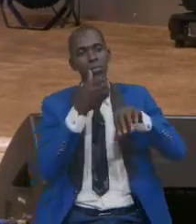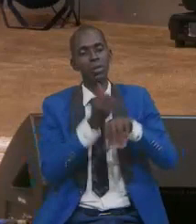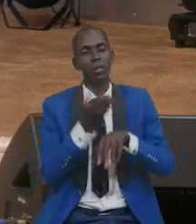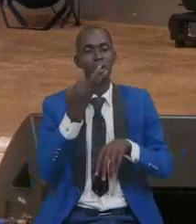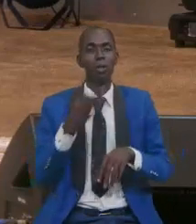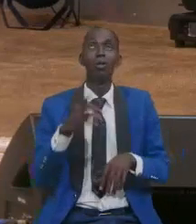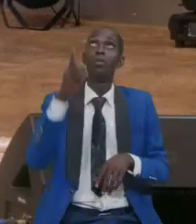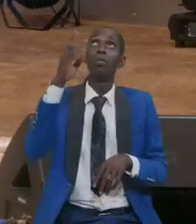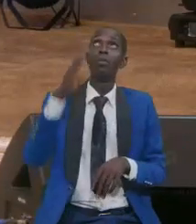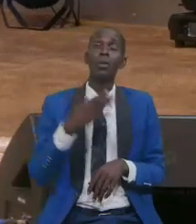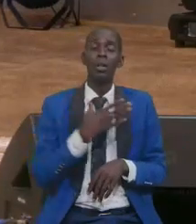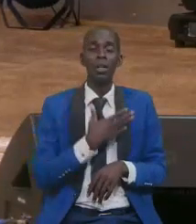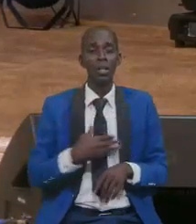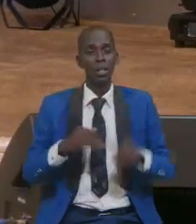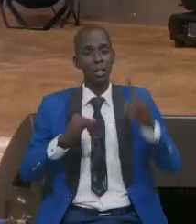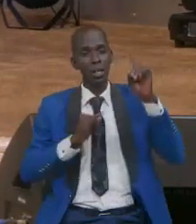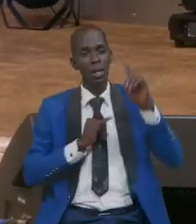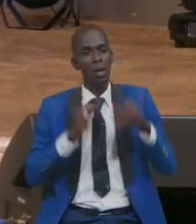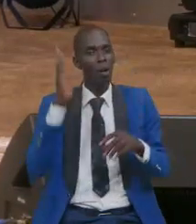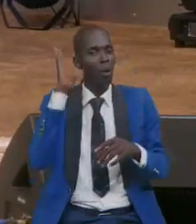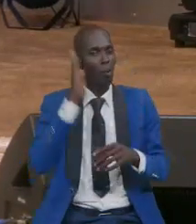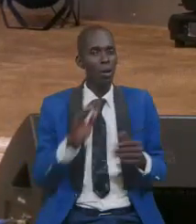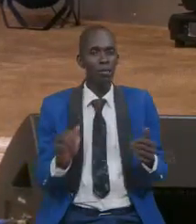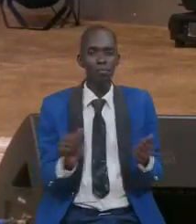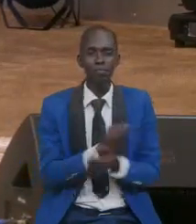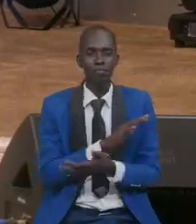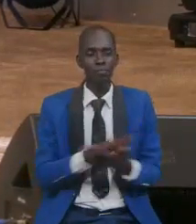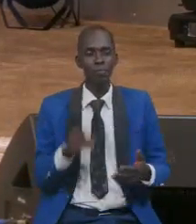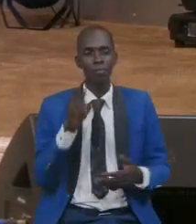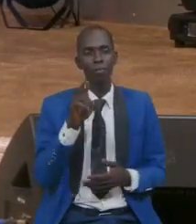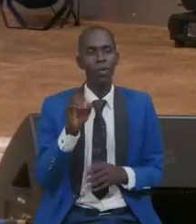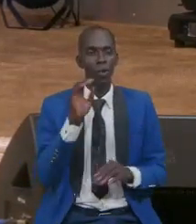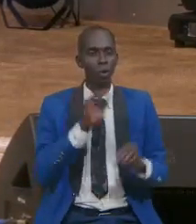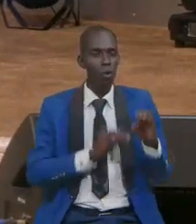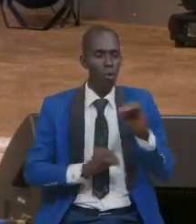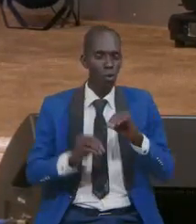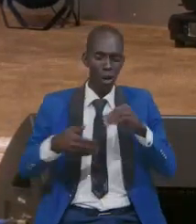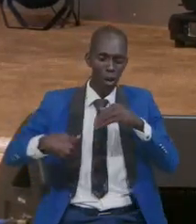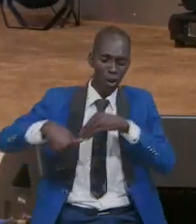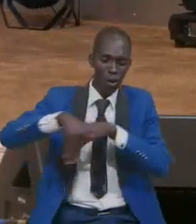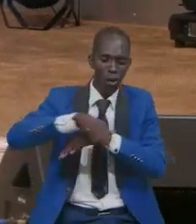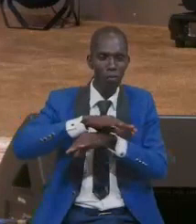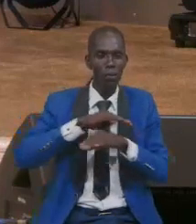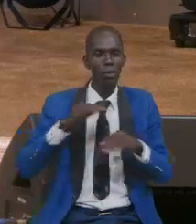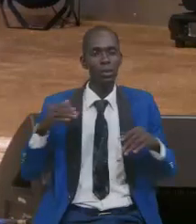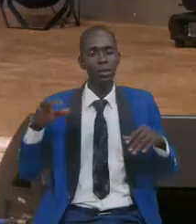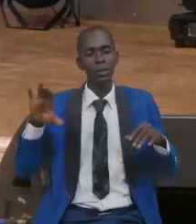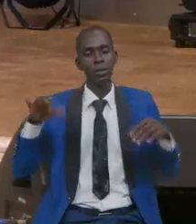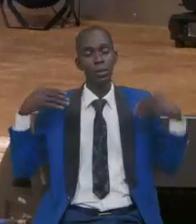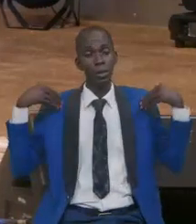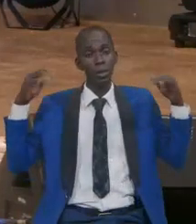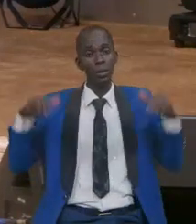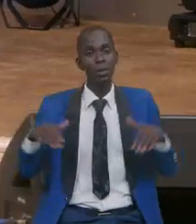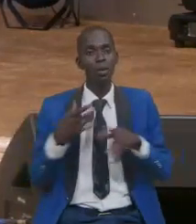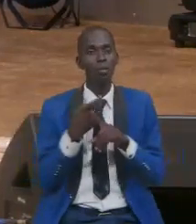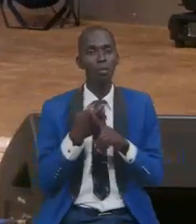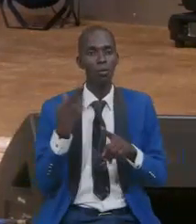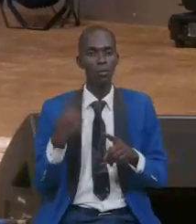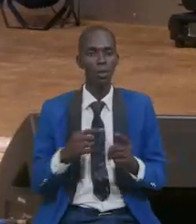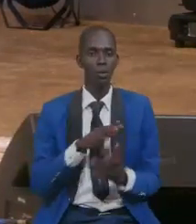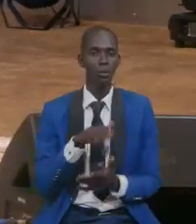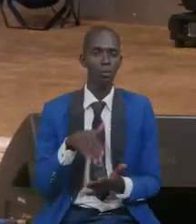God, and I will destroy thee, O covering cherub, from